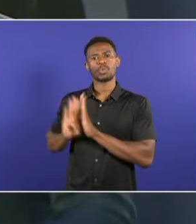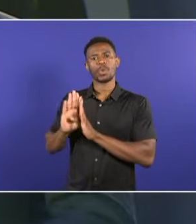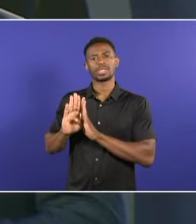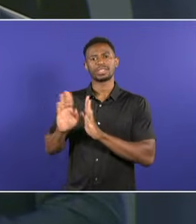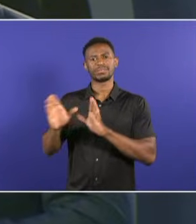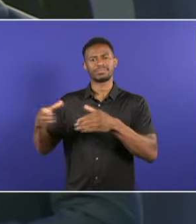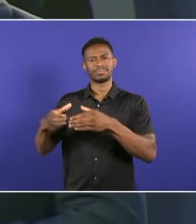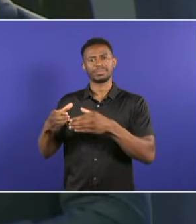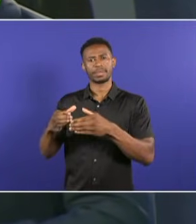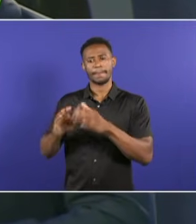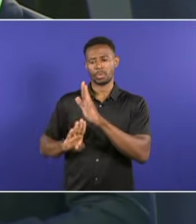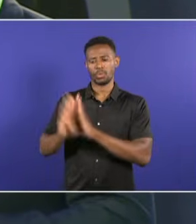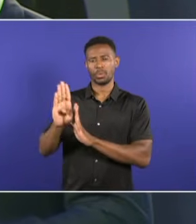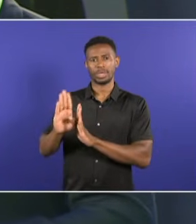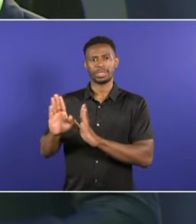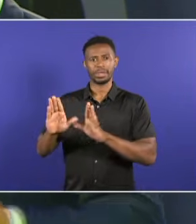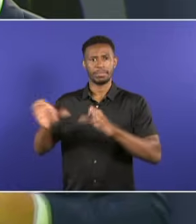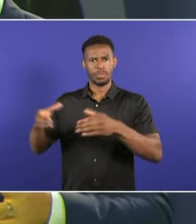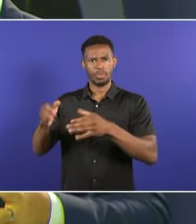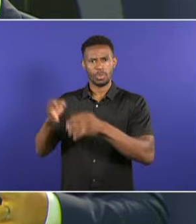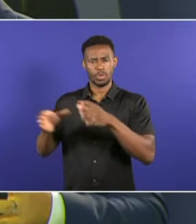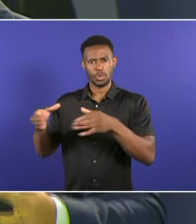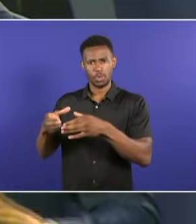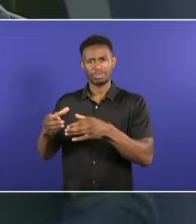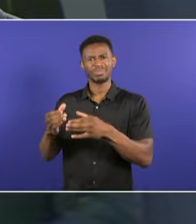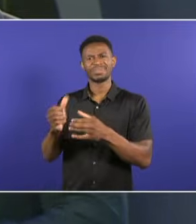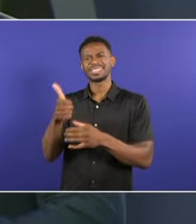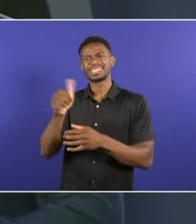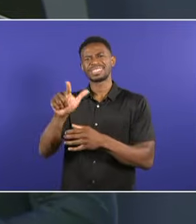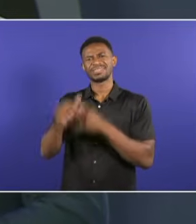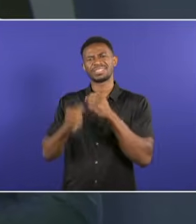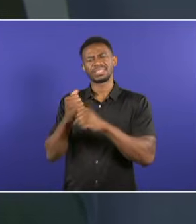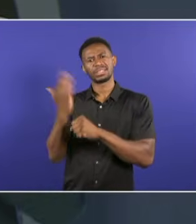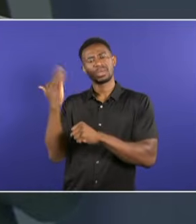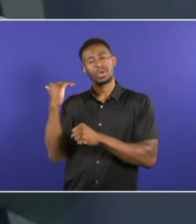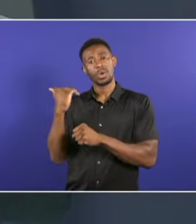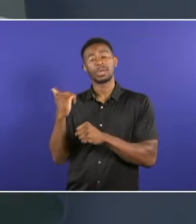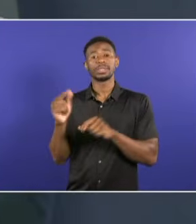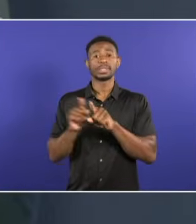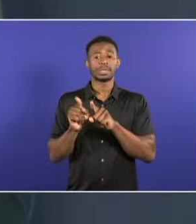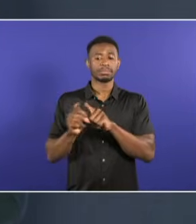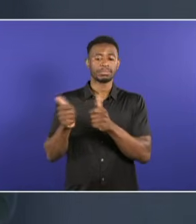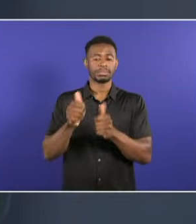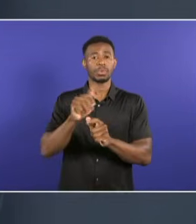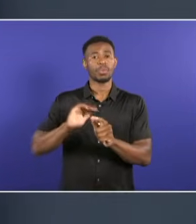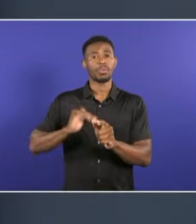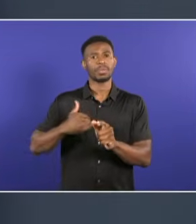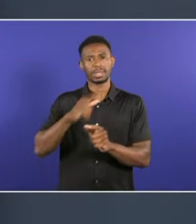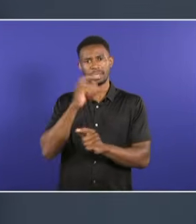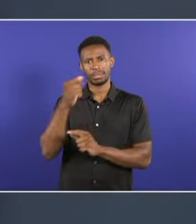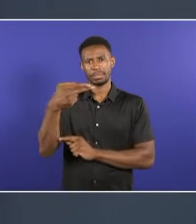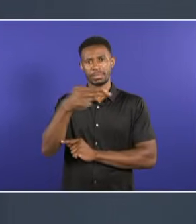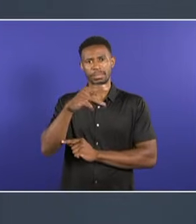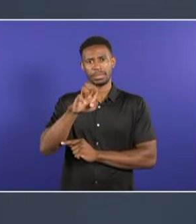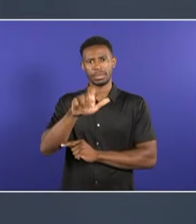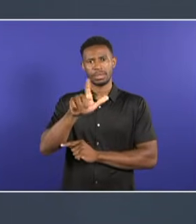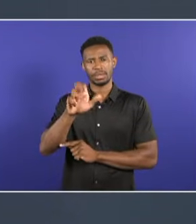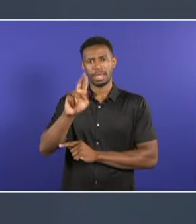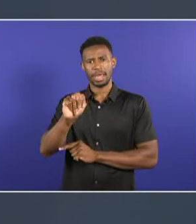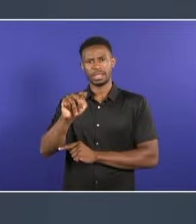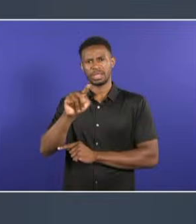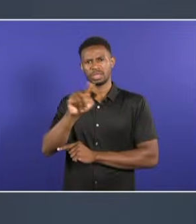67 years ago, and Helen Suzman's often lonely fight as a liberal voice standing against